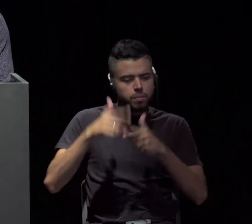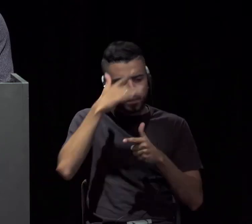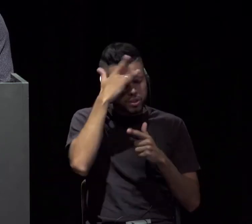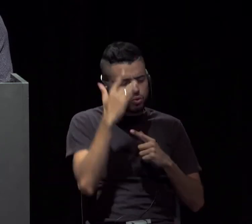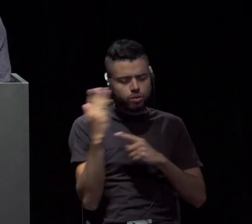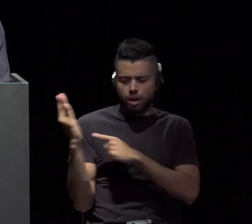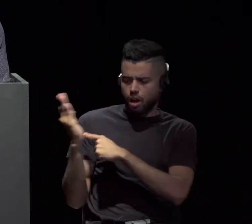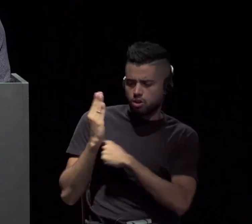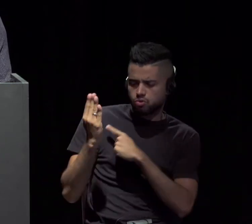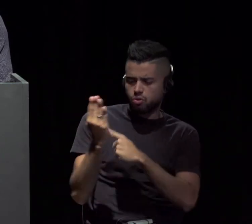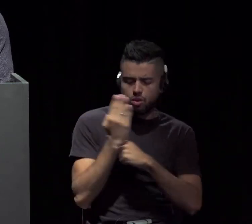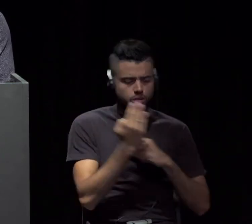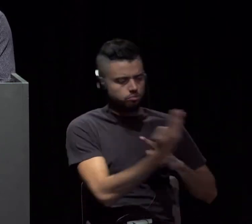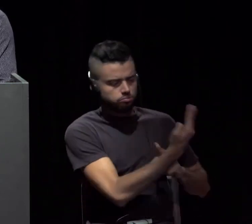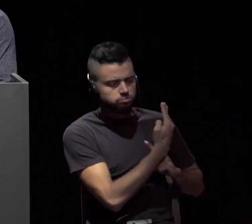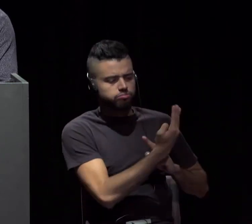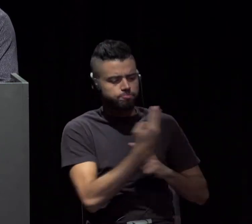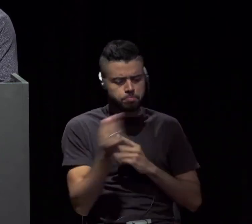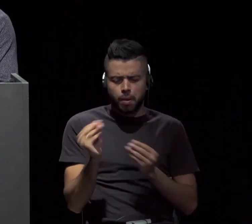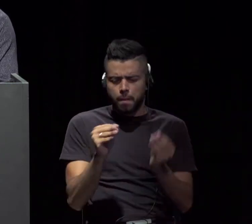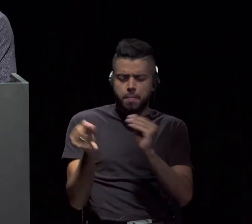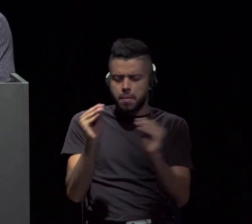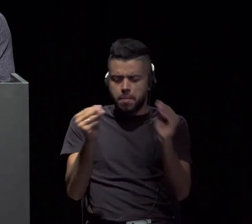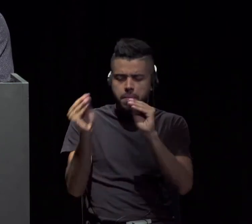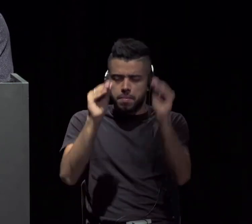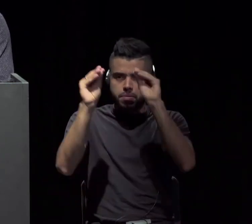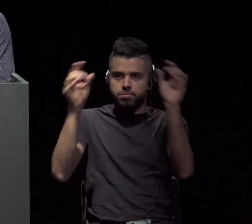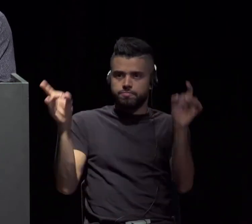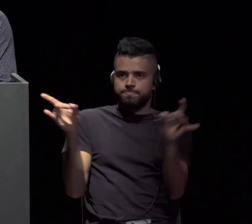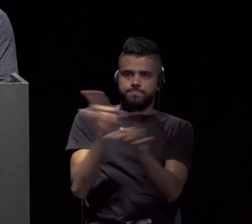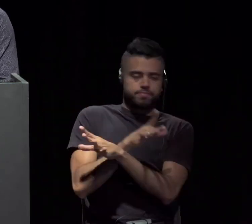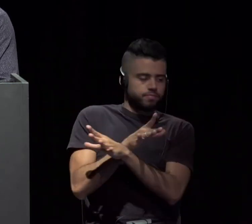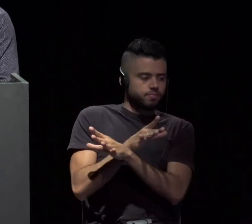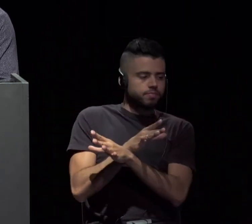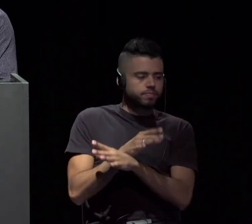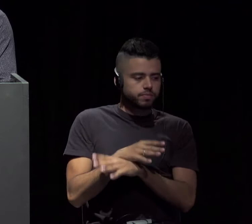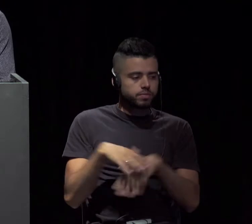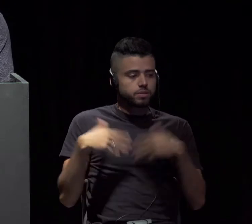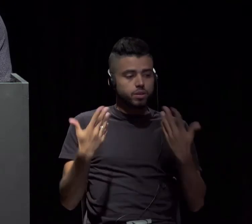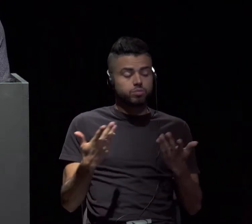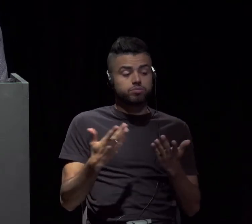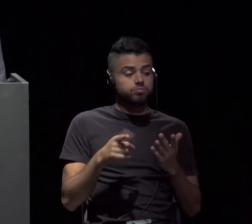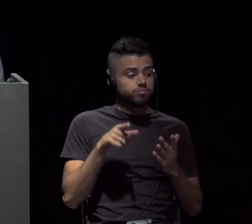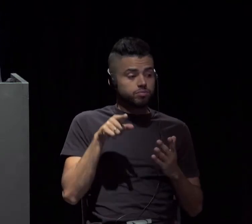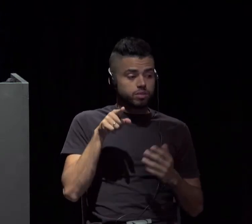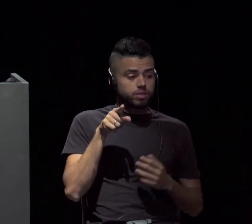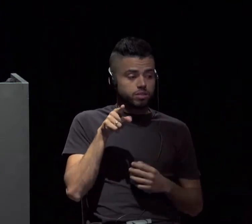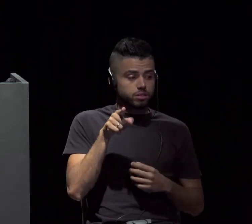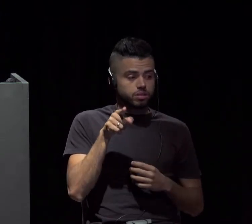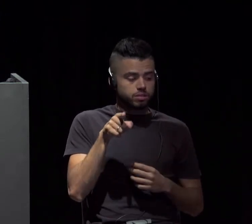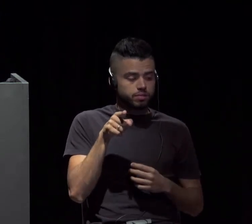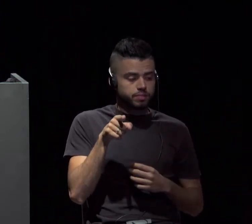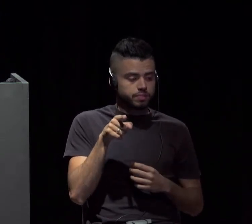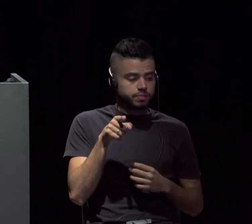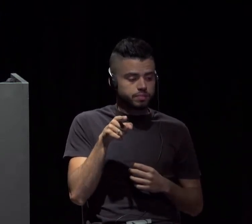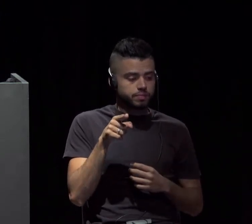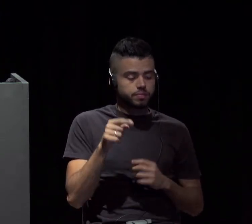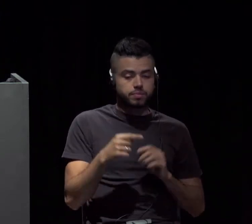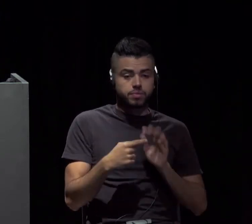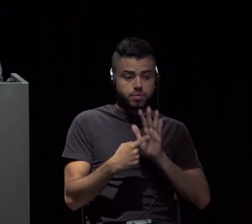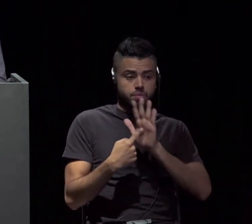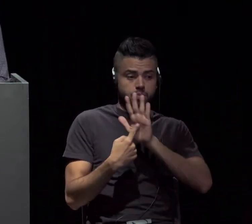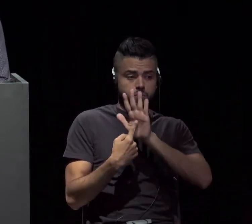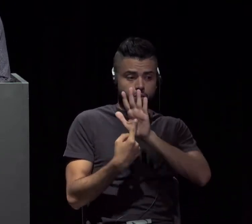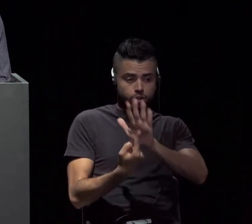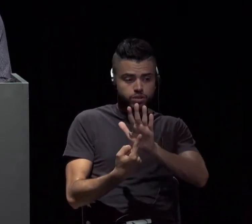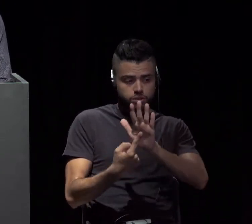form, cedes its inaugural and future manifestations to whoever has custody of the work. This,